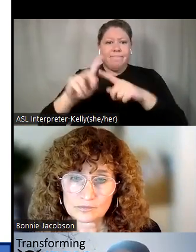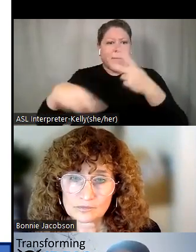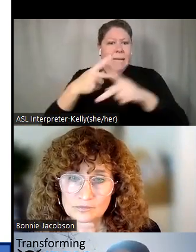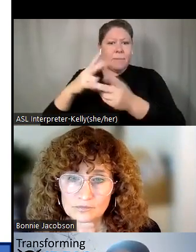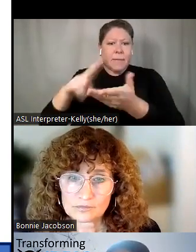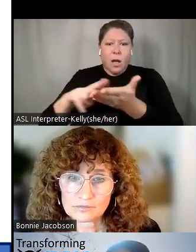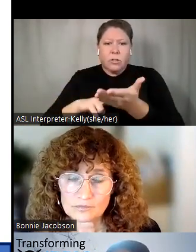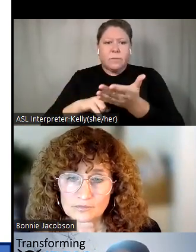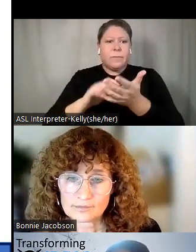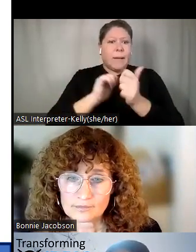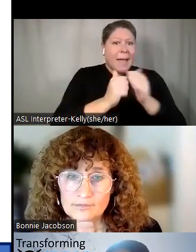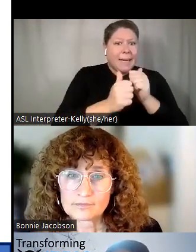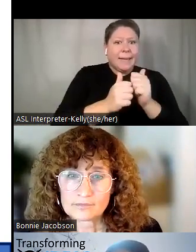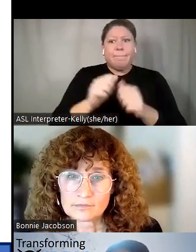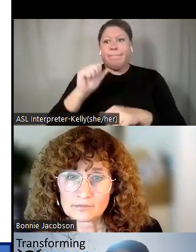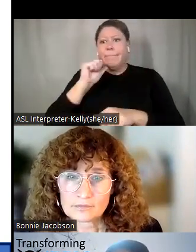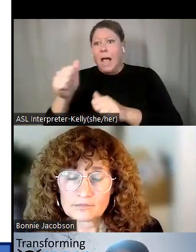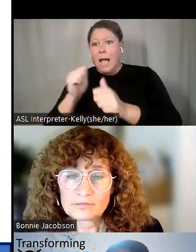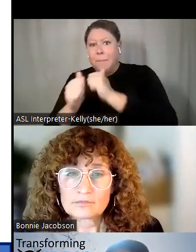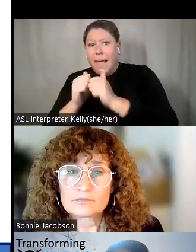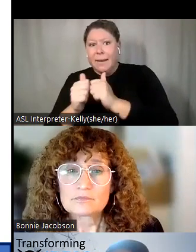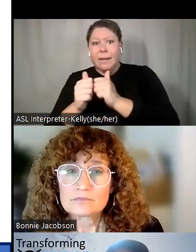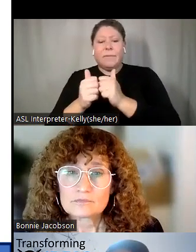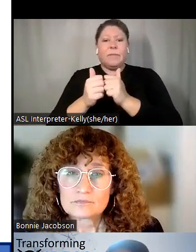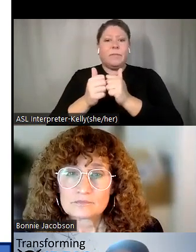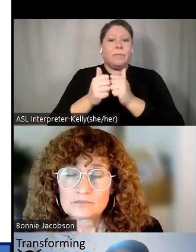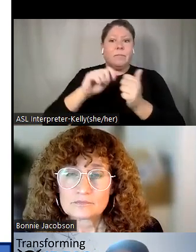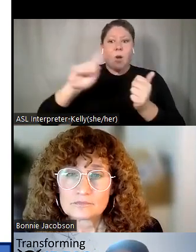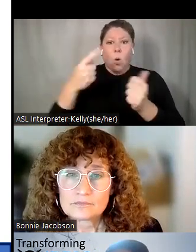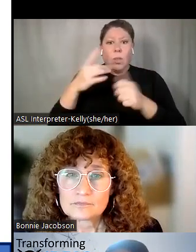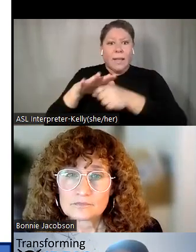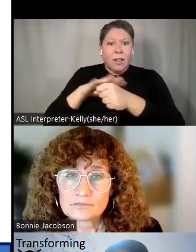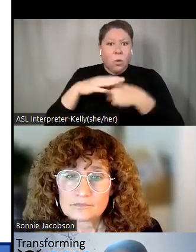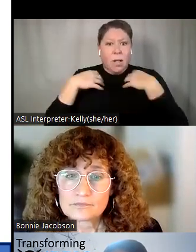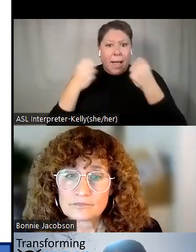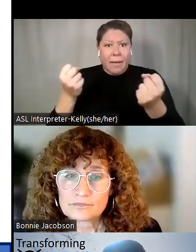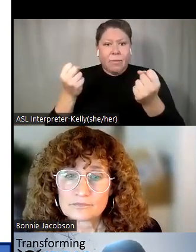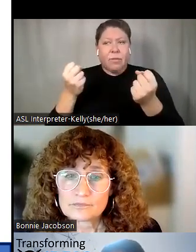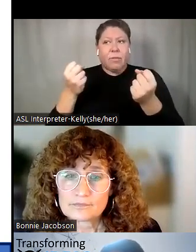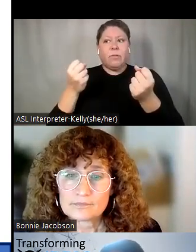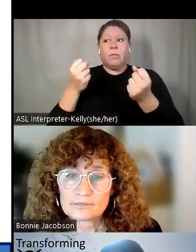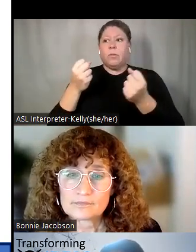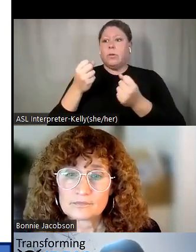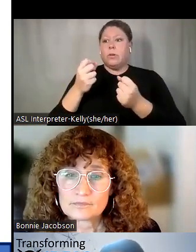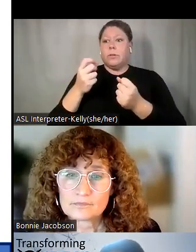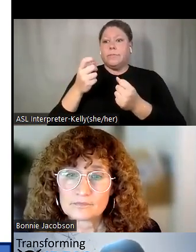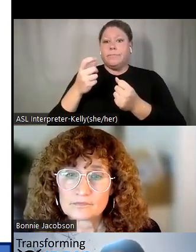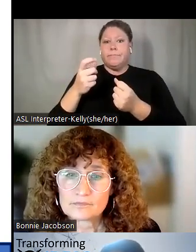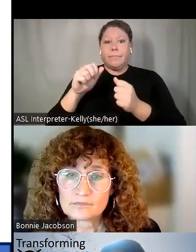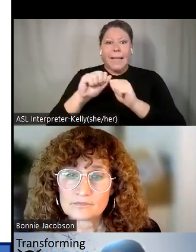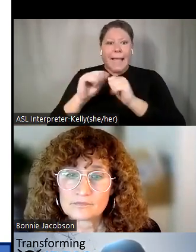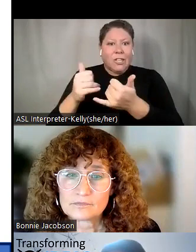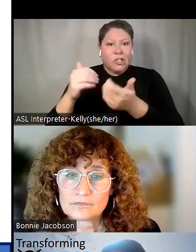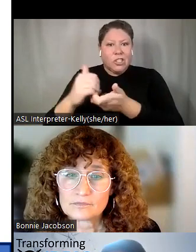to non-competitive to just with local health departments to with interagencies within California. And